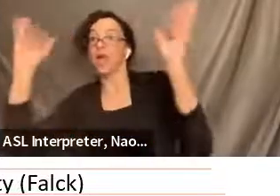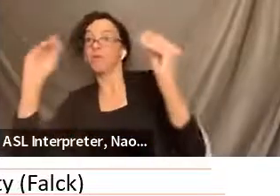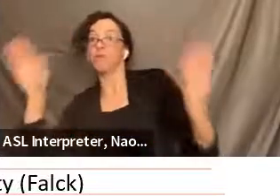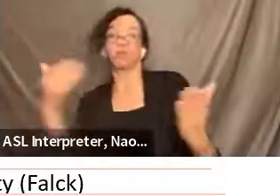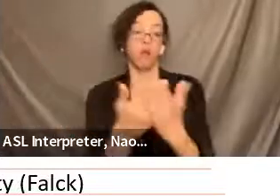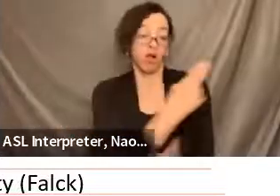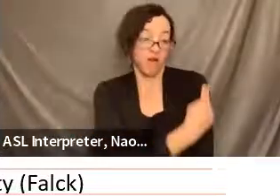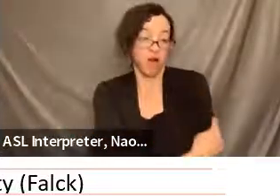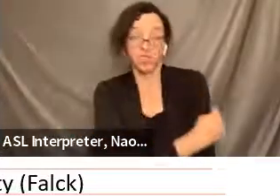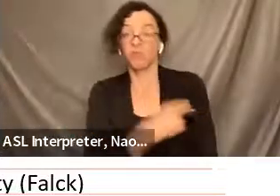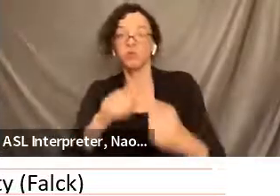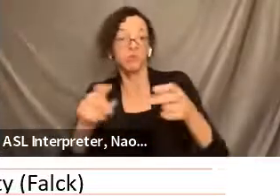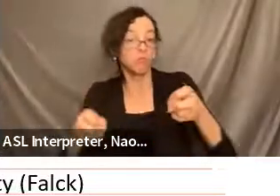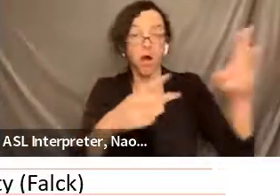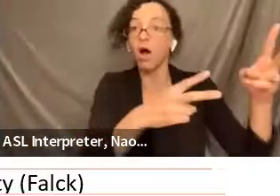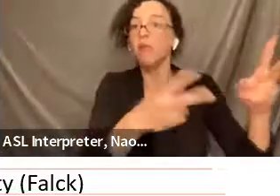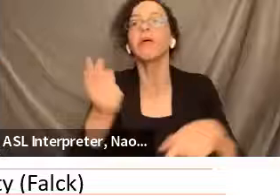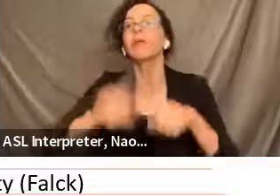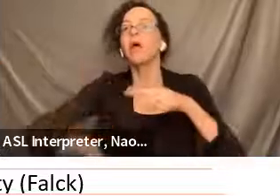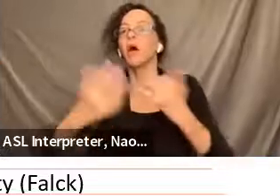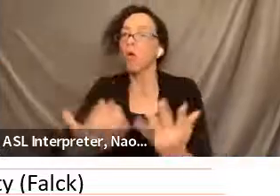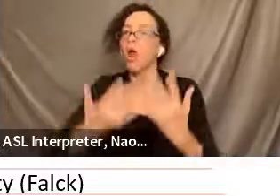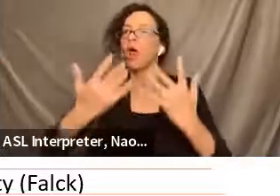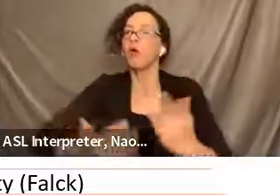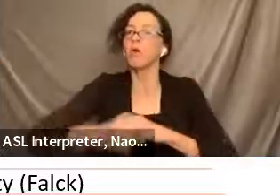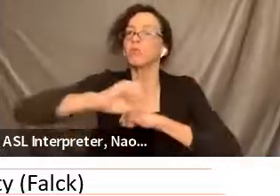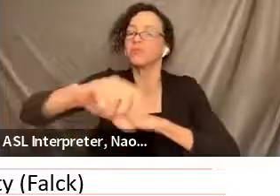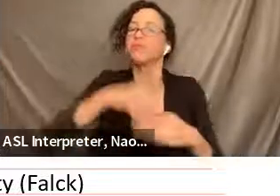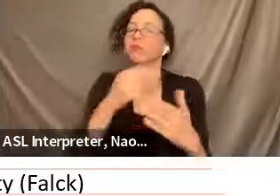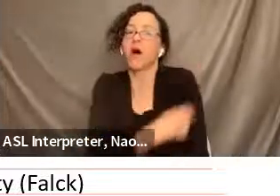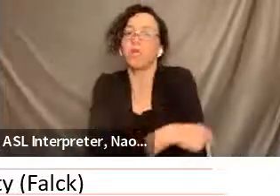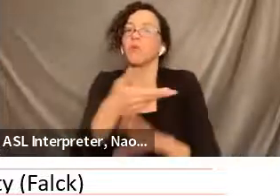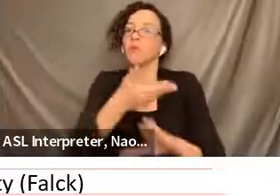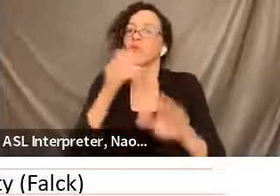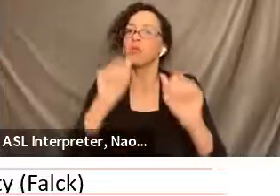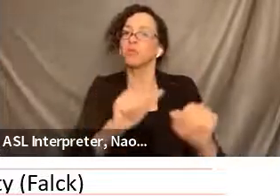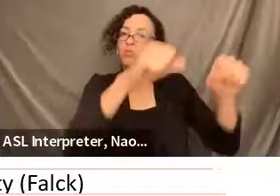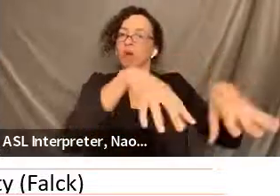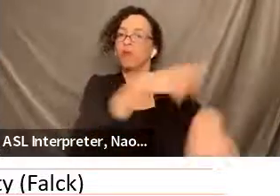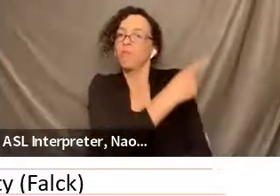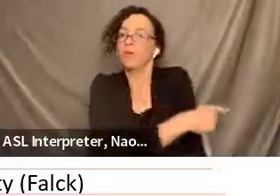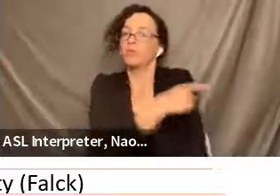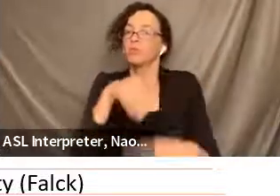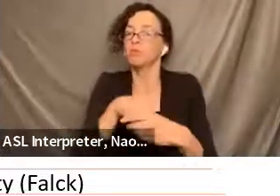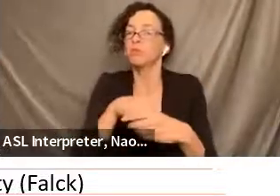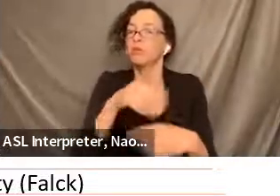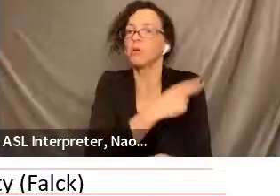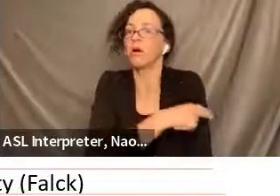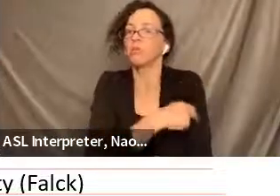back out into the field to be able to respond to the emergency calls. And then what happens is that